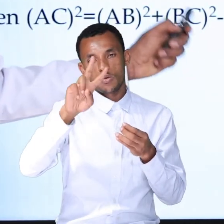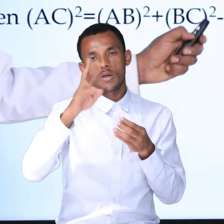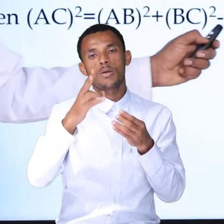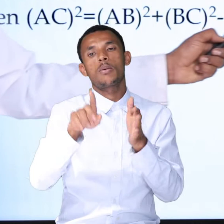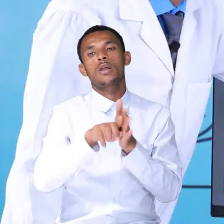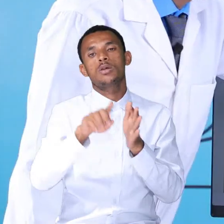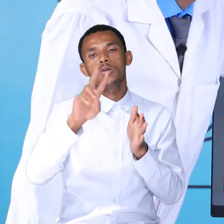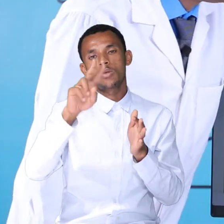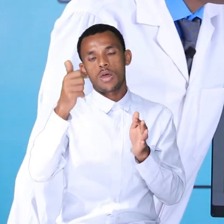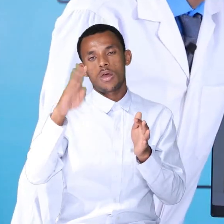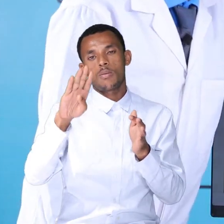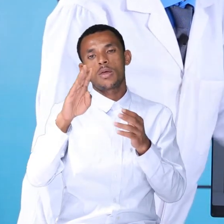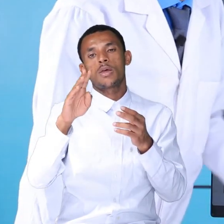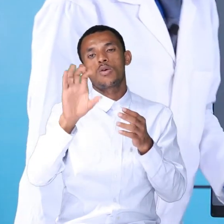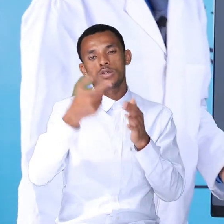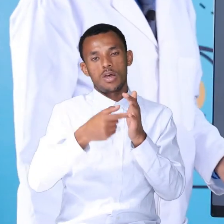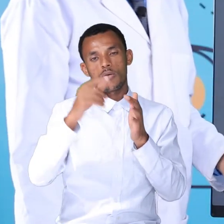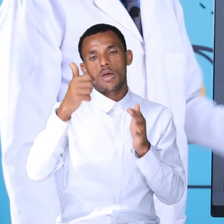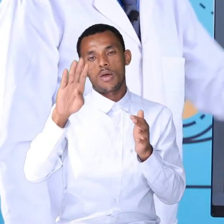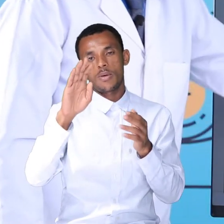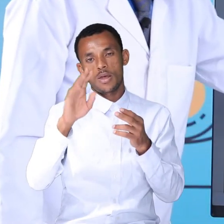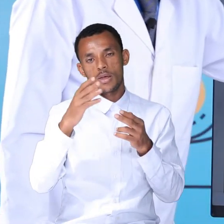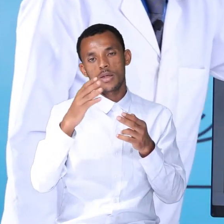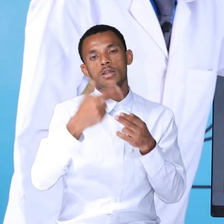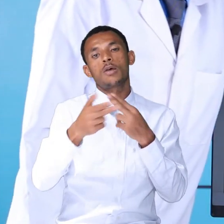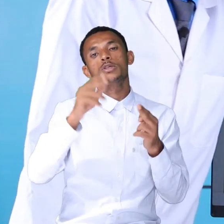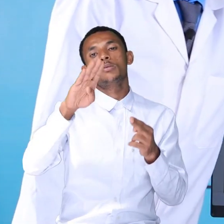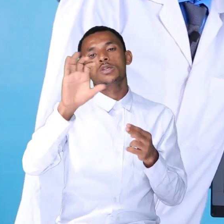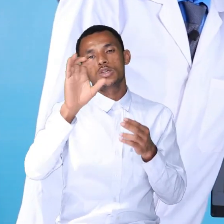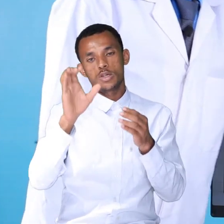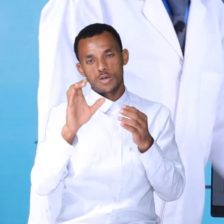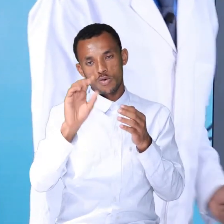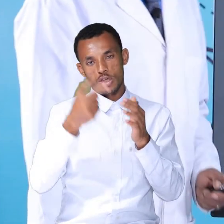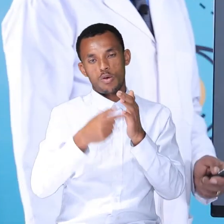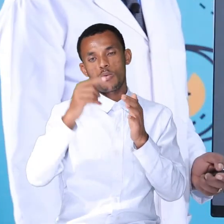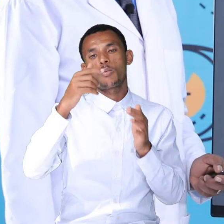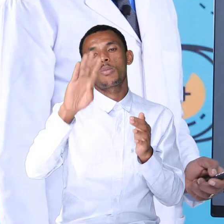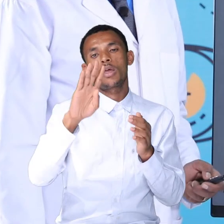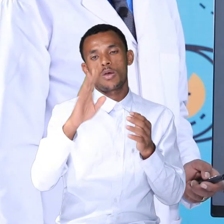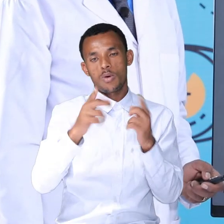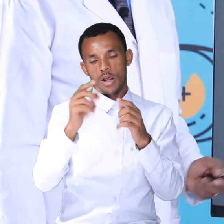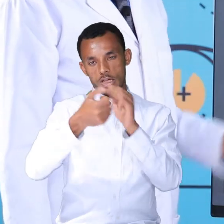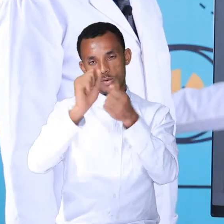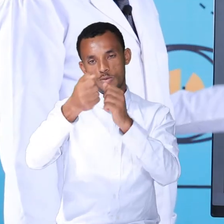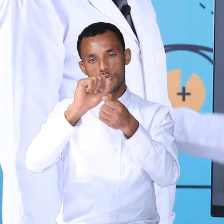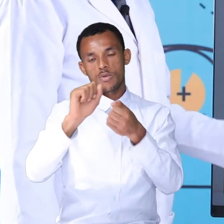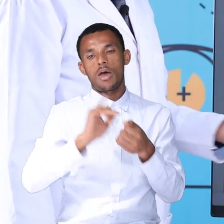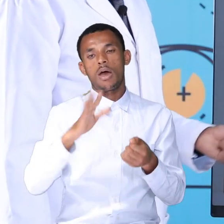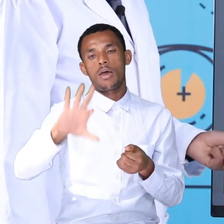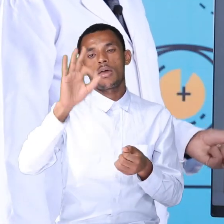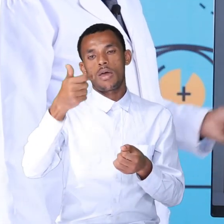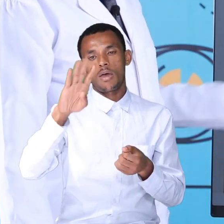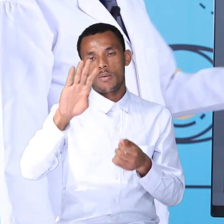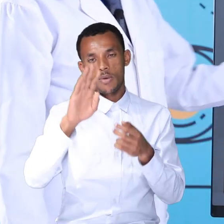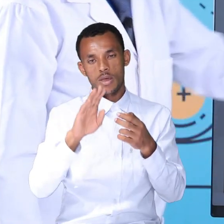plus BC squared minus 2AB cosine of BC, 2 times AB times BC multiplied by cosine of B. So when I